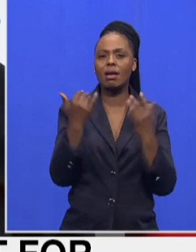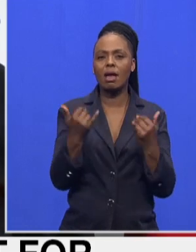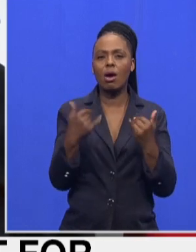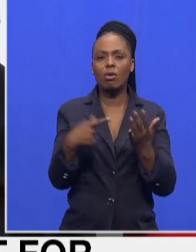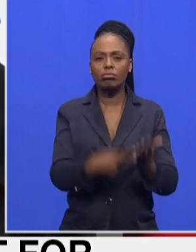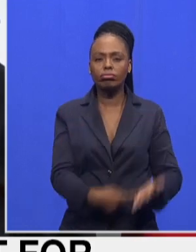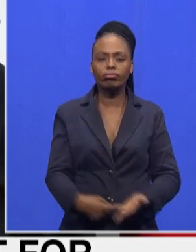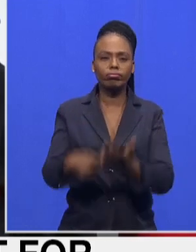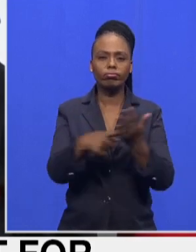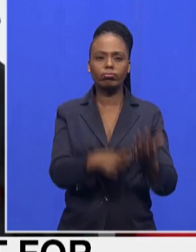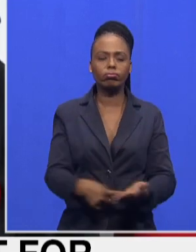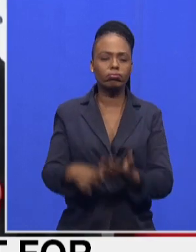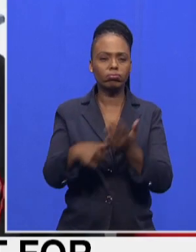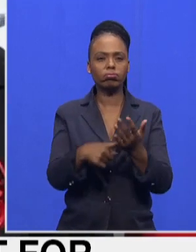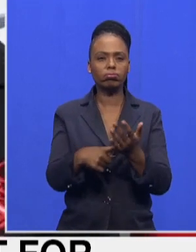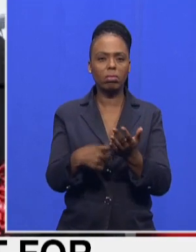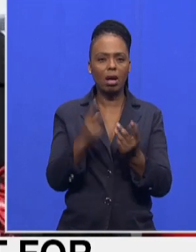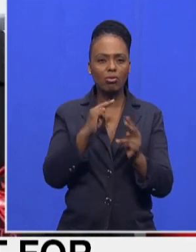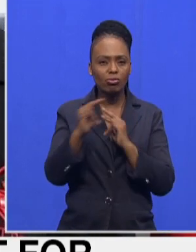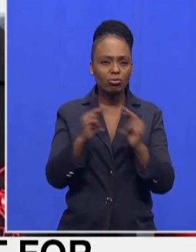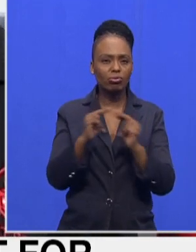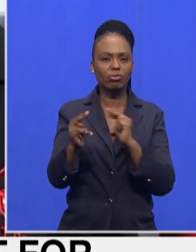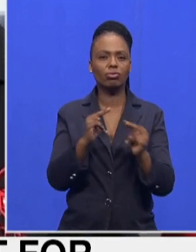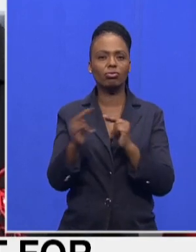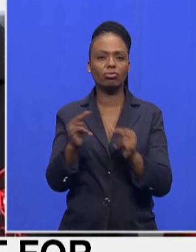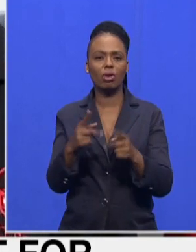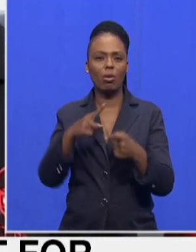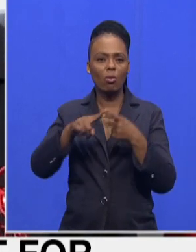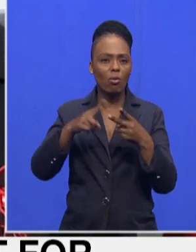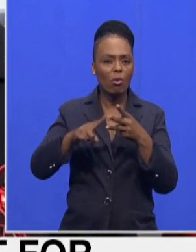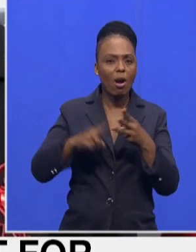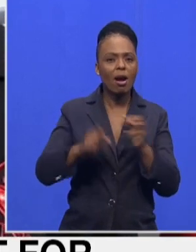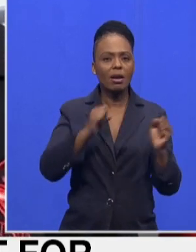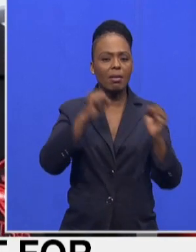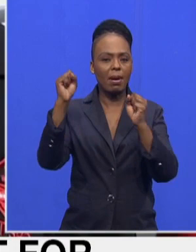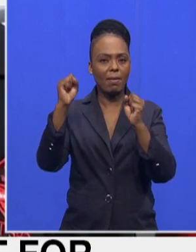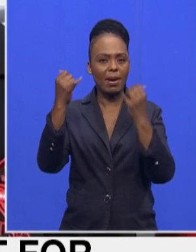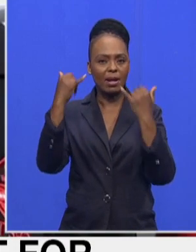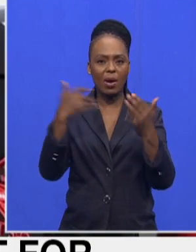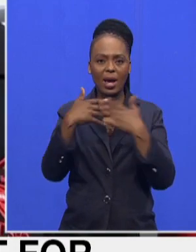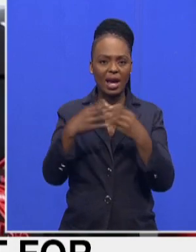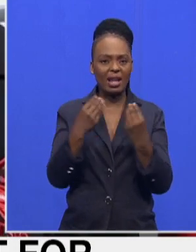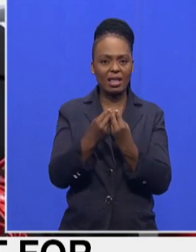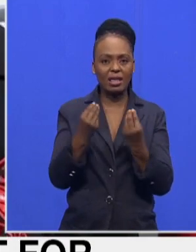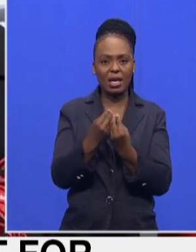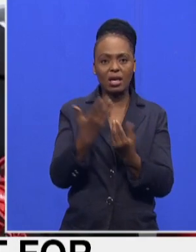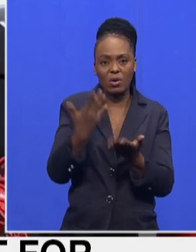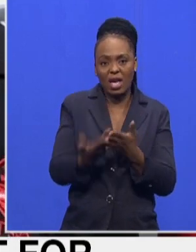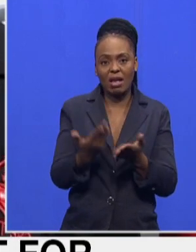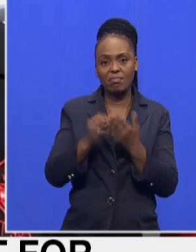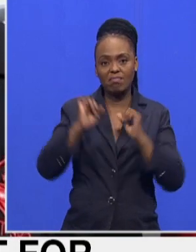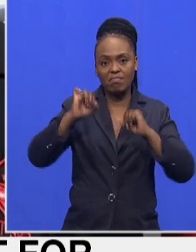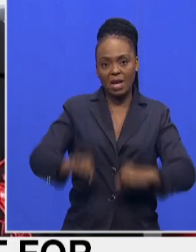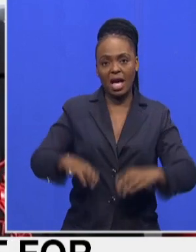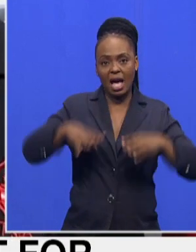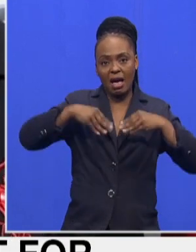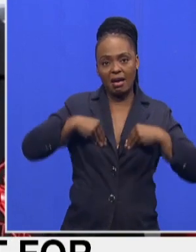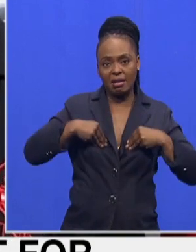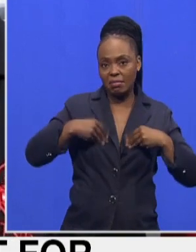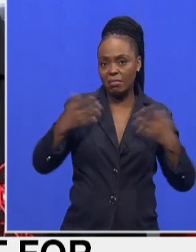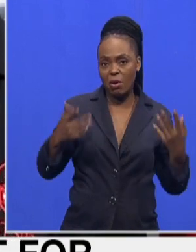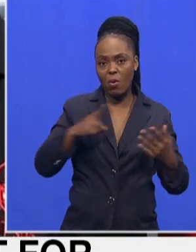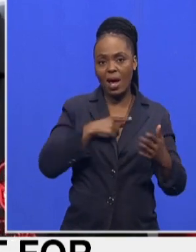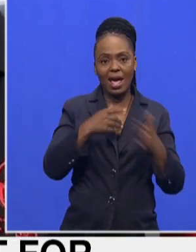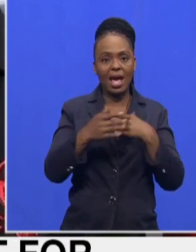engaging. There will be concessions that are going to be made there. Is there anything you are willing to settle on, or because each and every